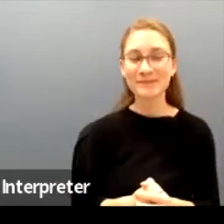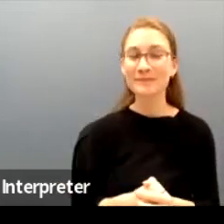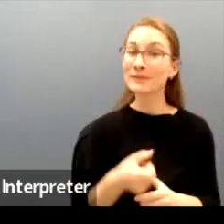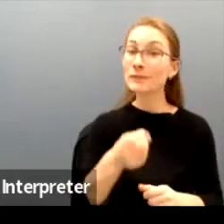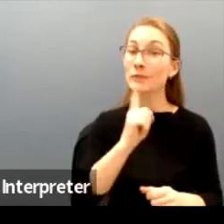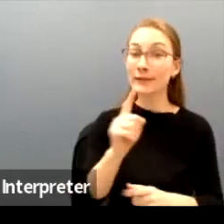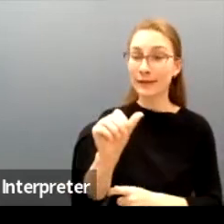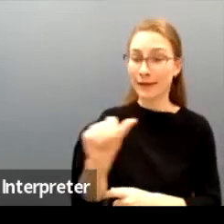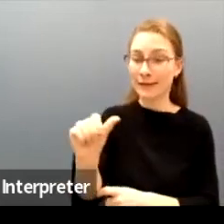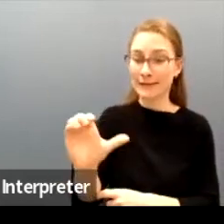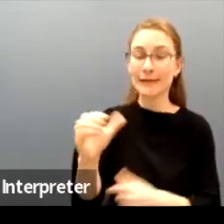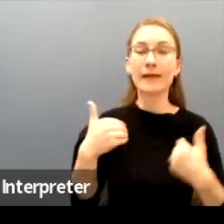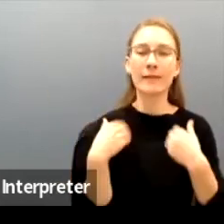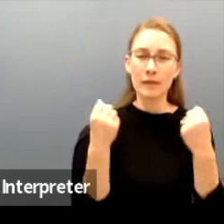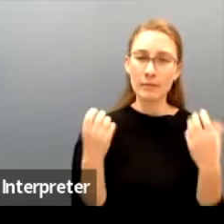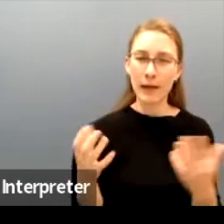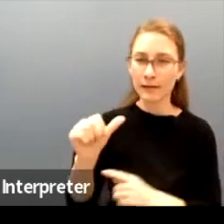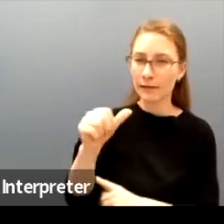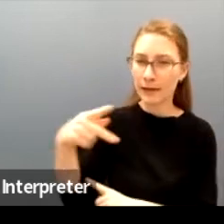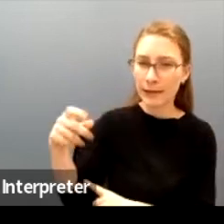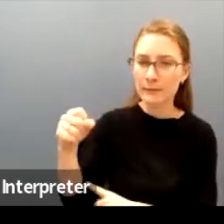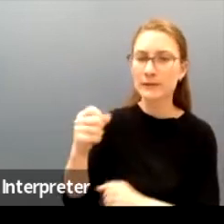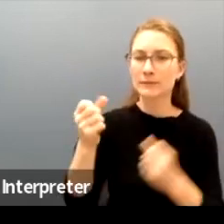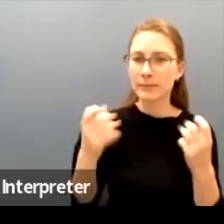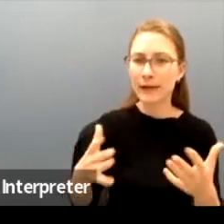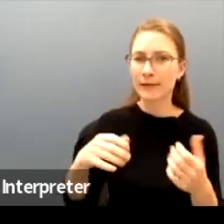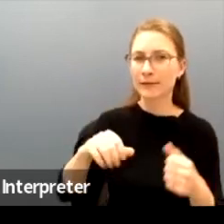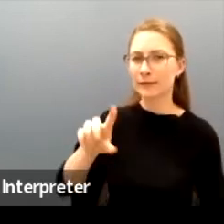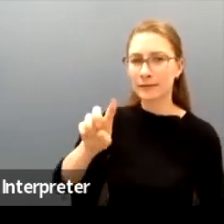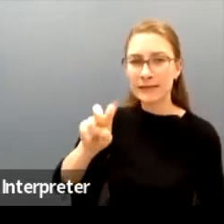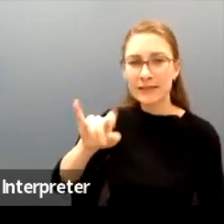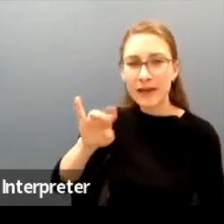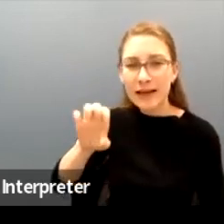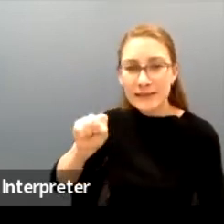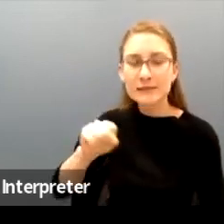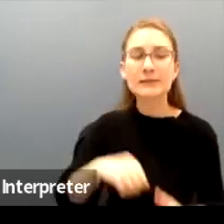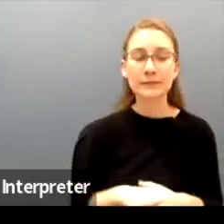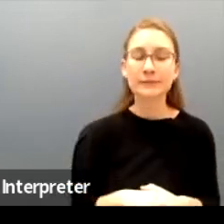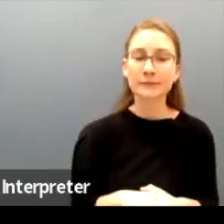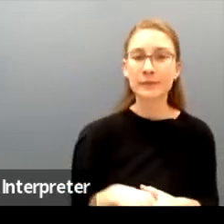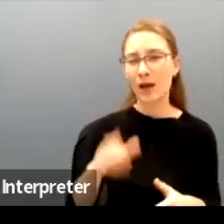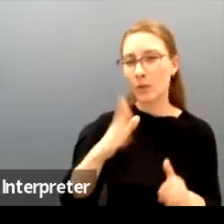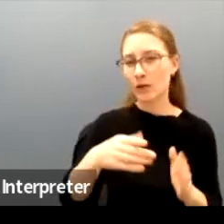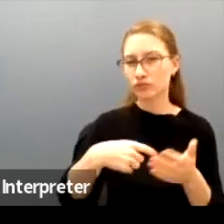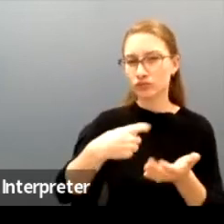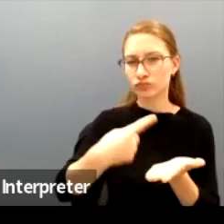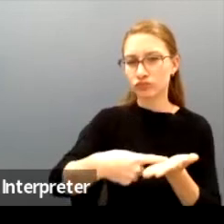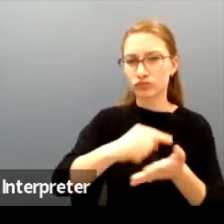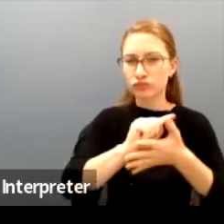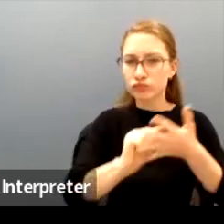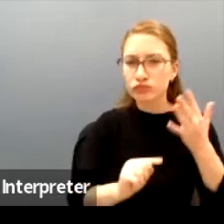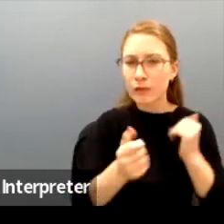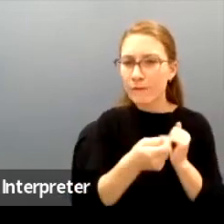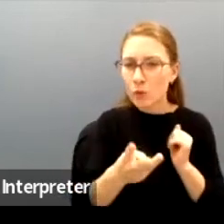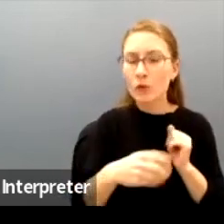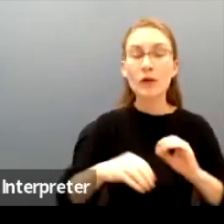there. I'll kind of go over a couple of them today, but there is no one device or one specific app